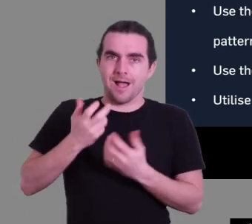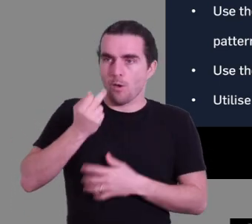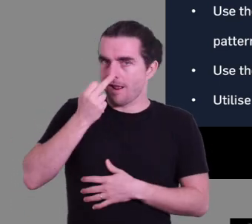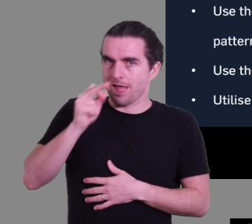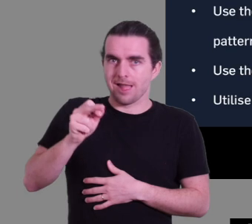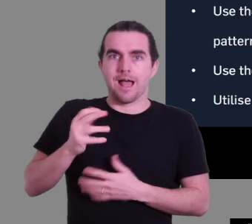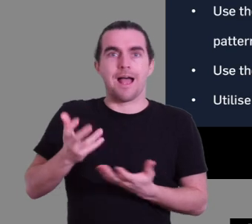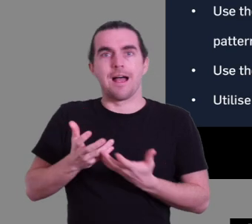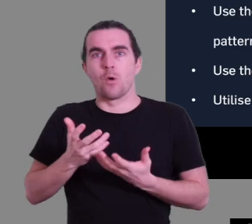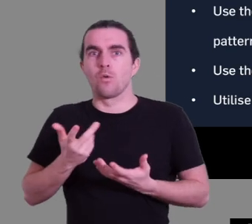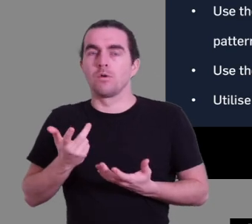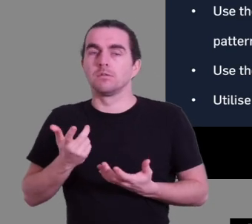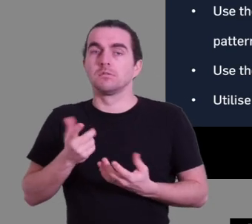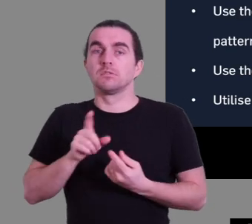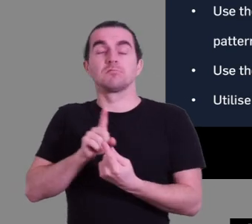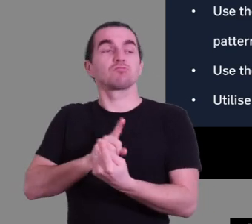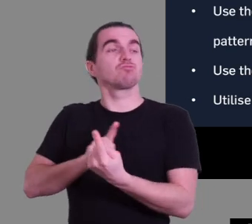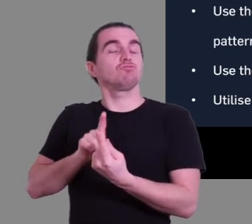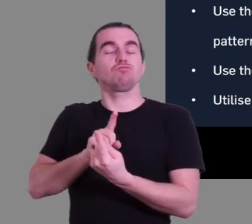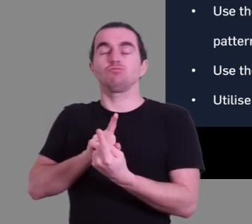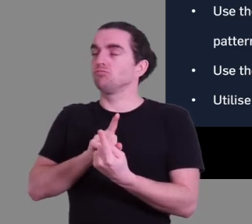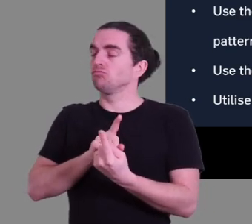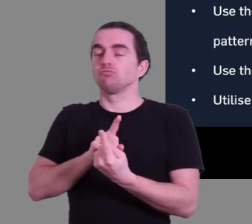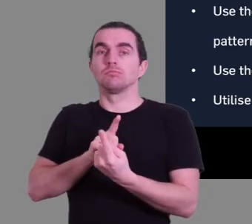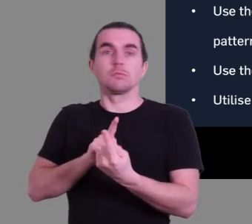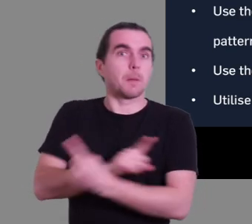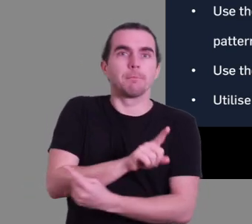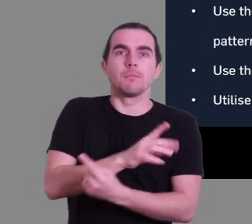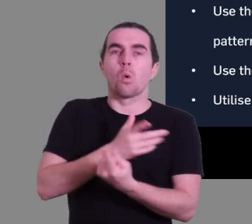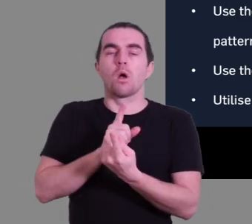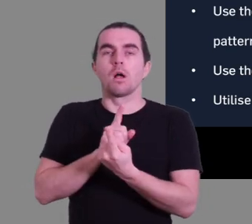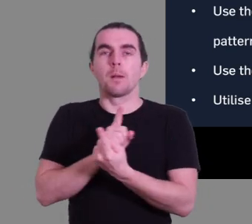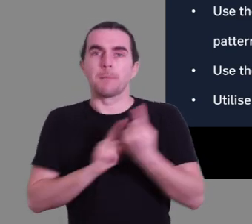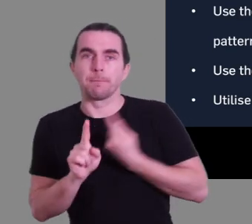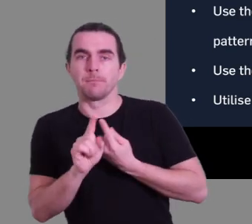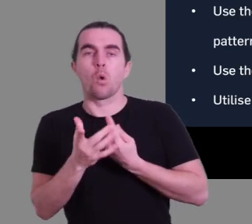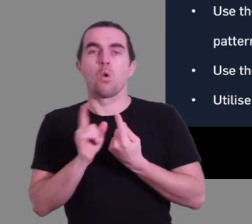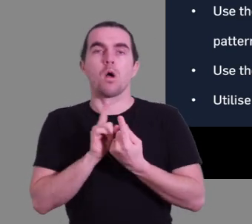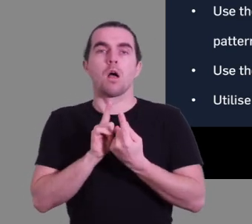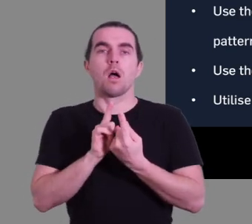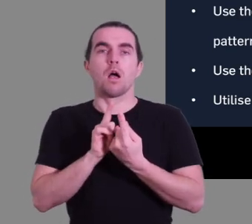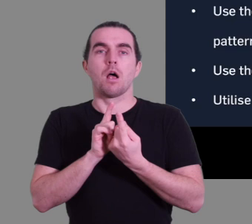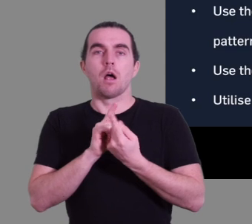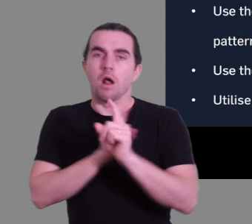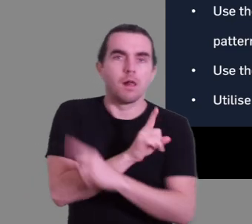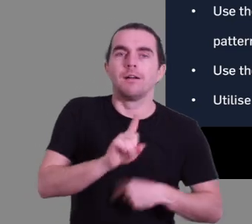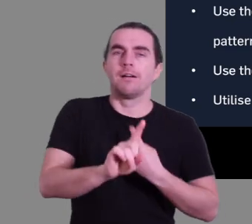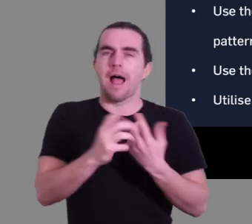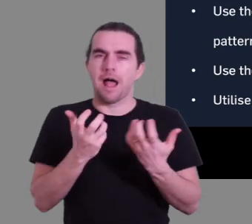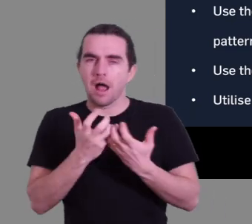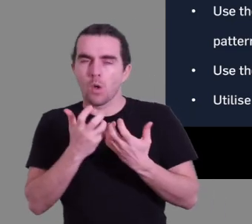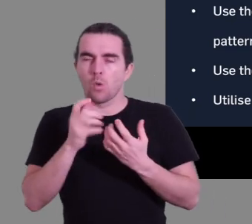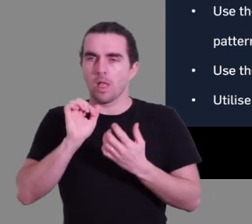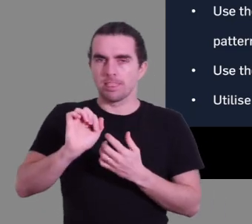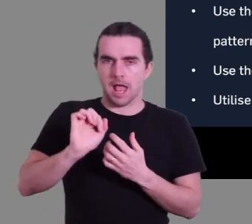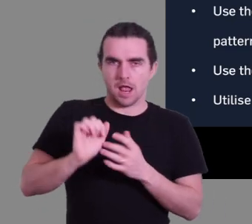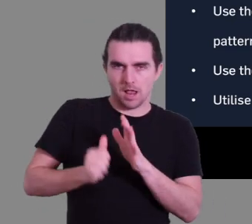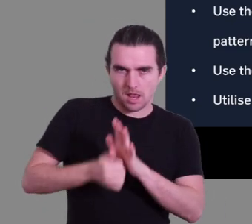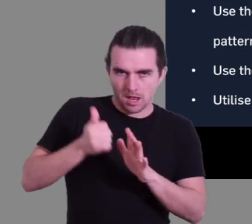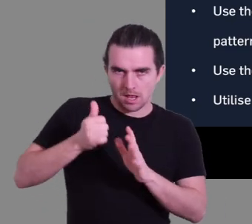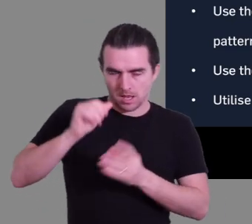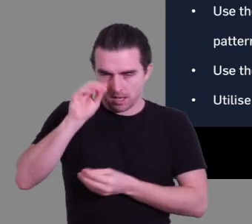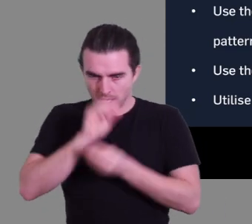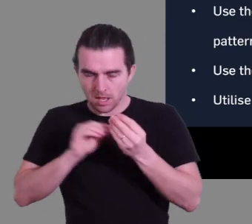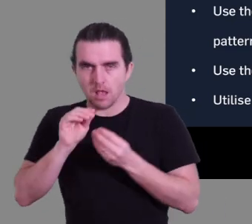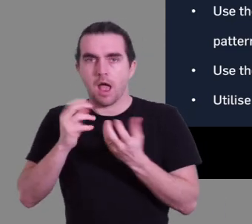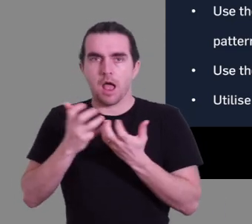set traps for their opponent, who know their own strengths, who've got a number of weapons within their own tactics